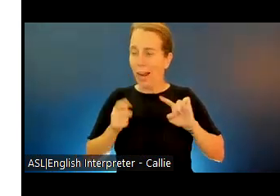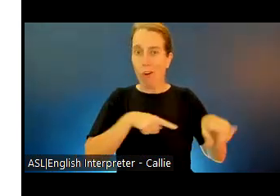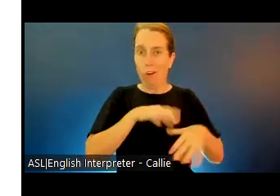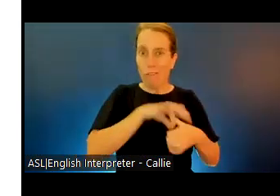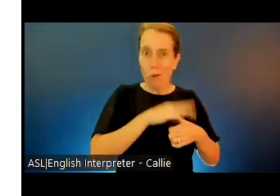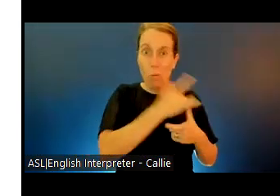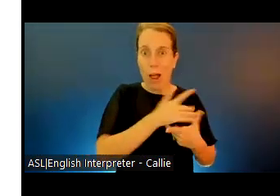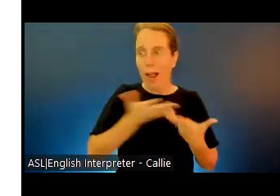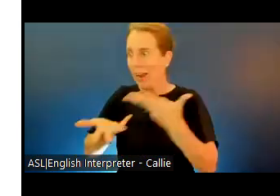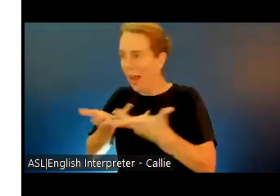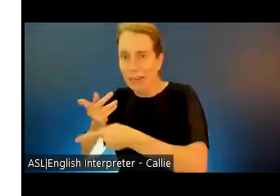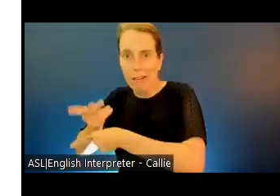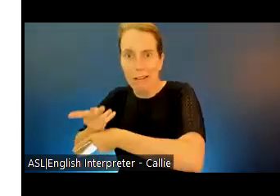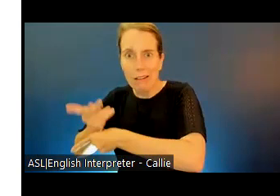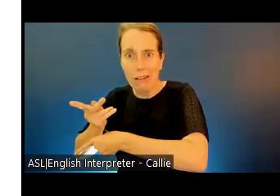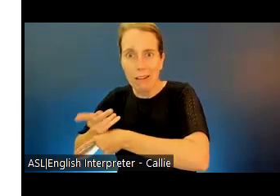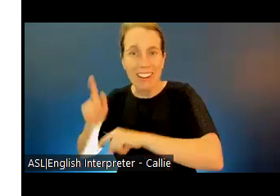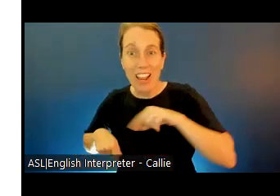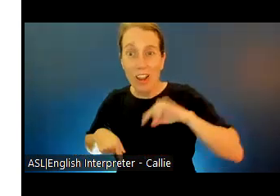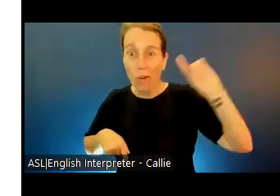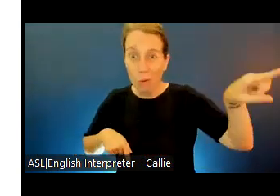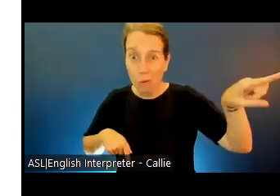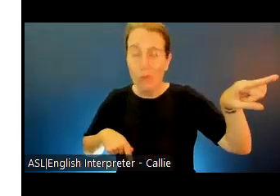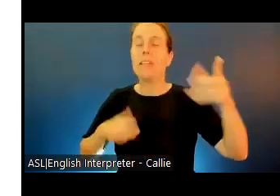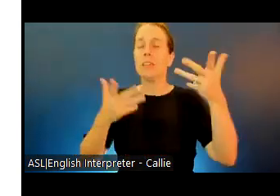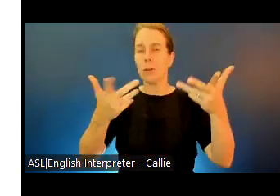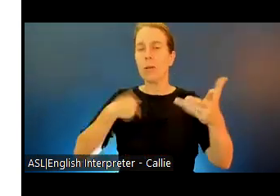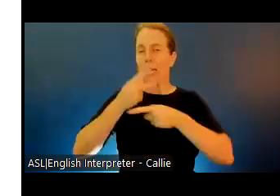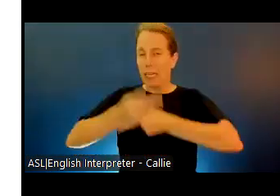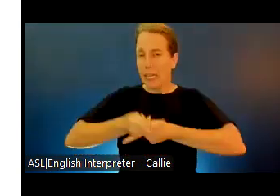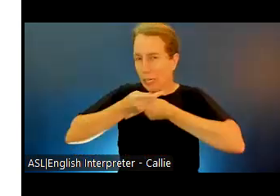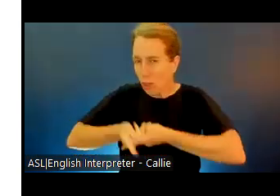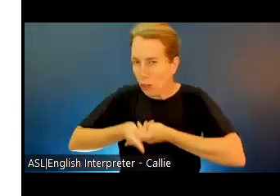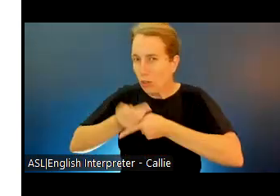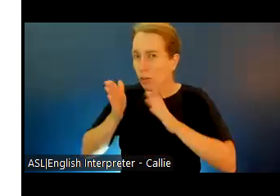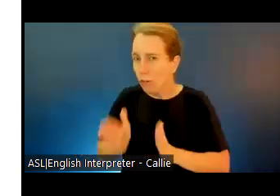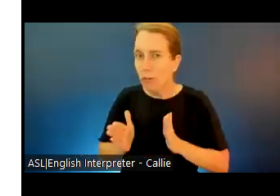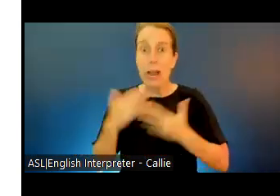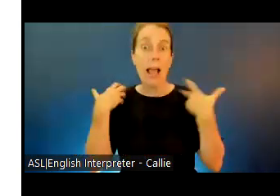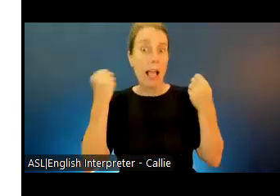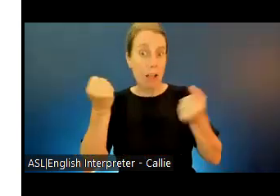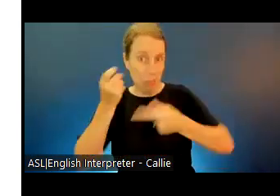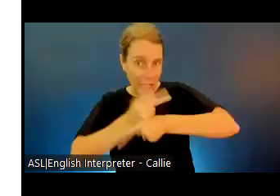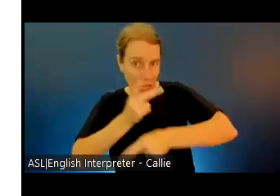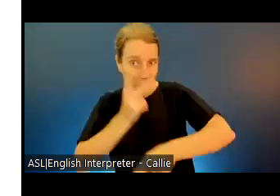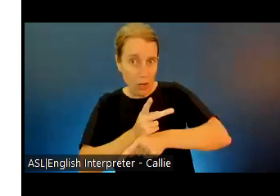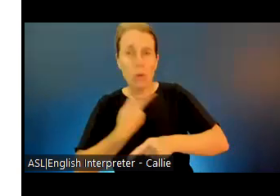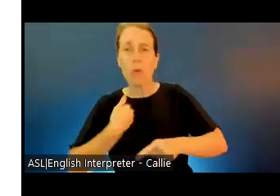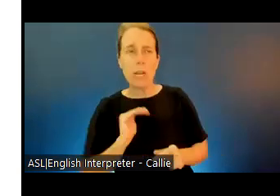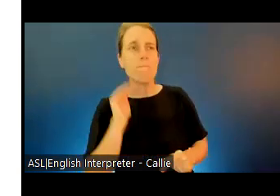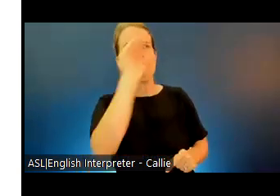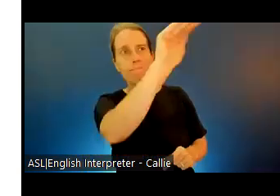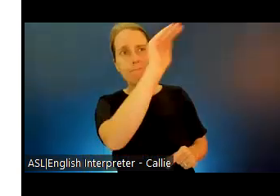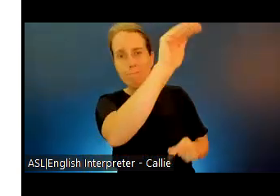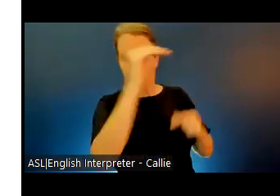so we're elevating issues of caregiving and healthcare as we're going out and speaking with presidential candidates, along